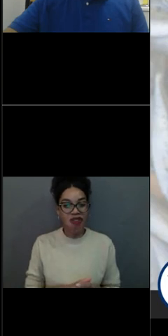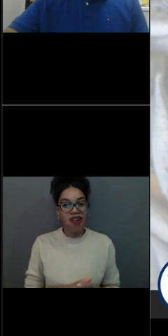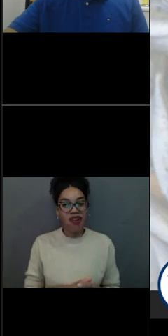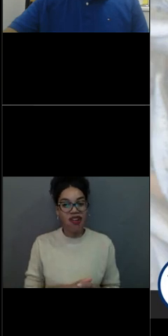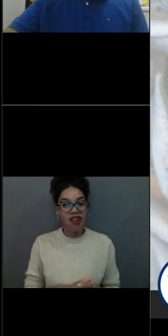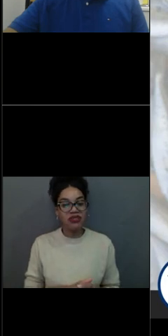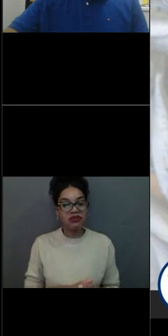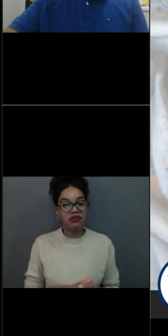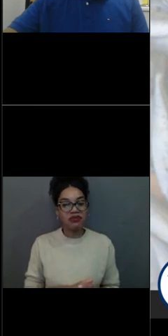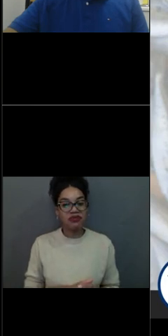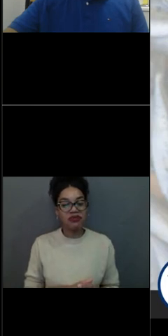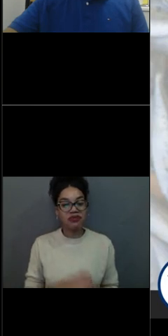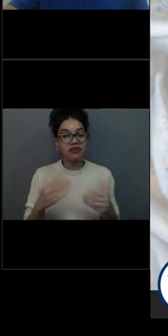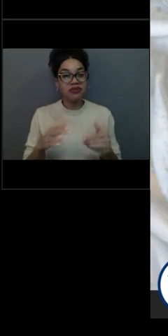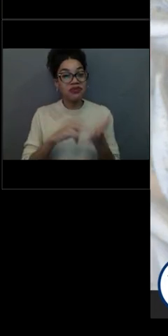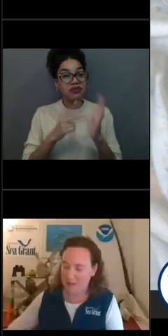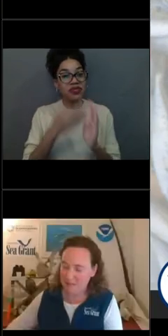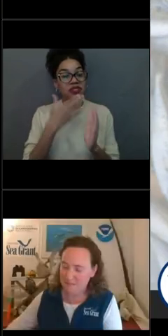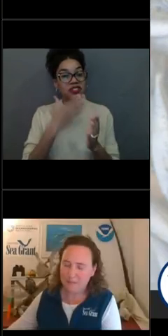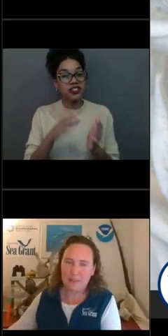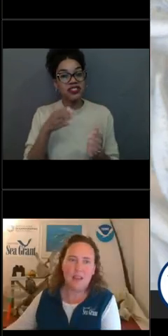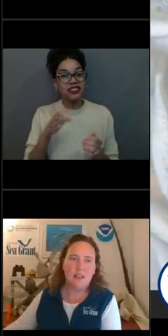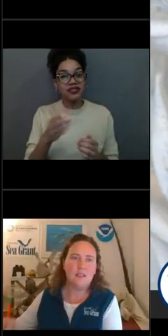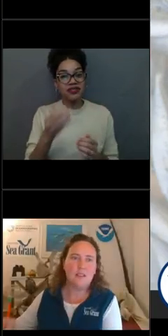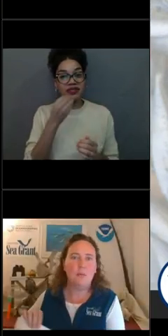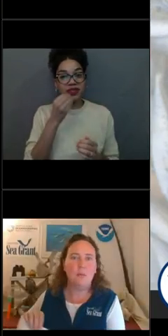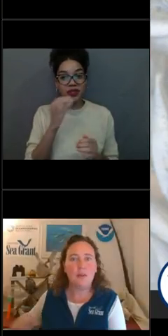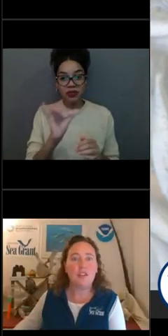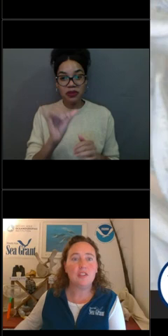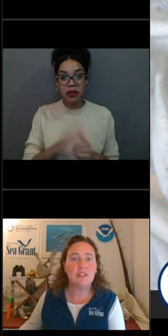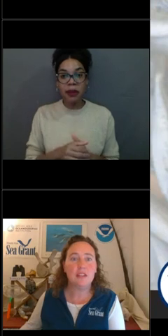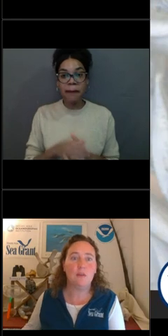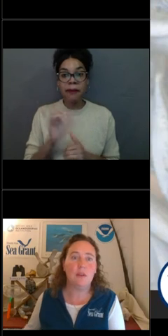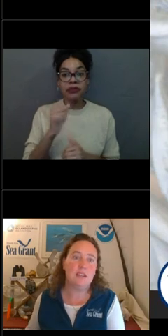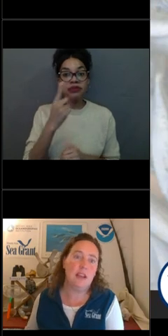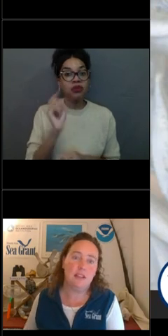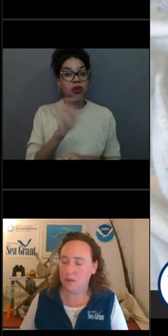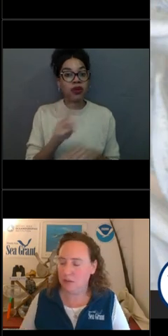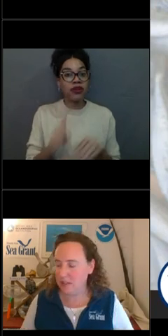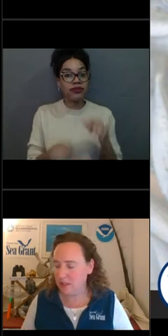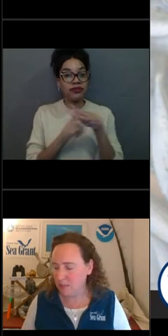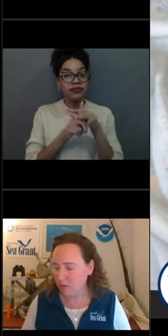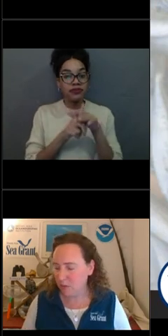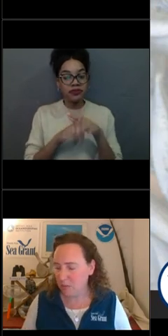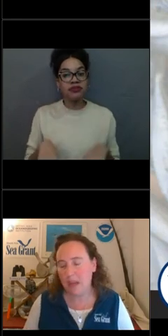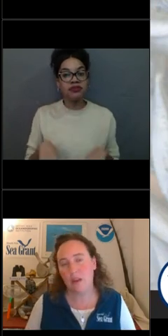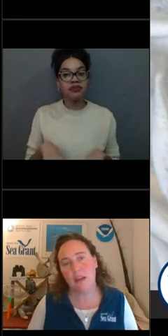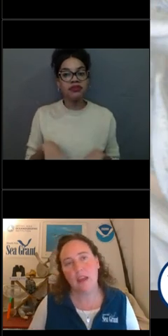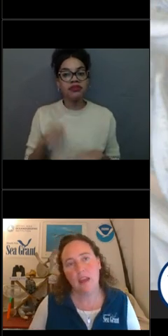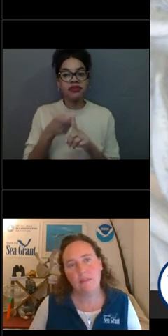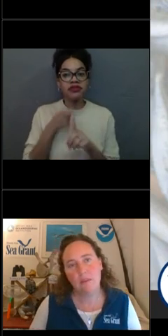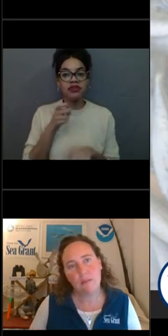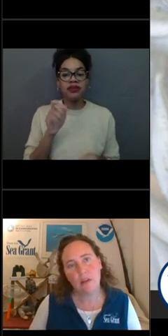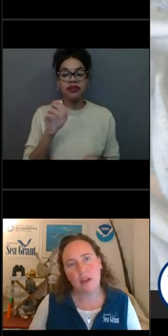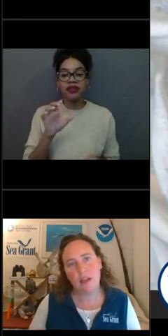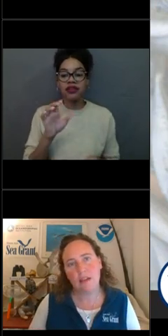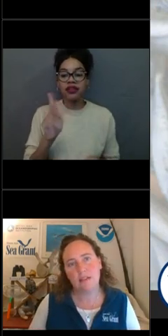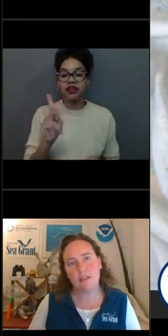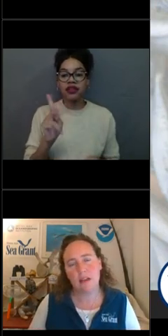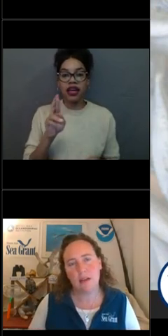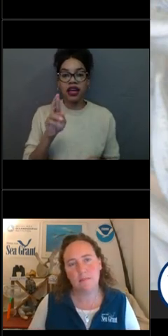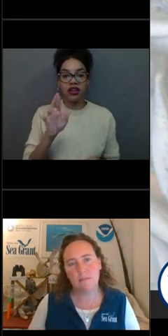good seafood as well. It looks good. So one of the questions that I wanted to ask you, and this comes from Carrie, have you